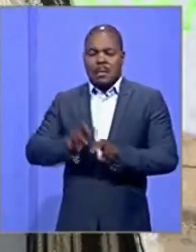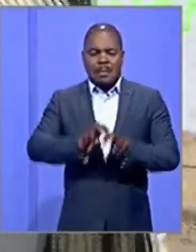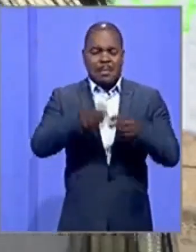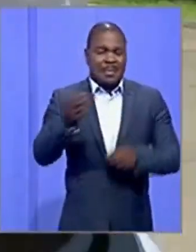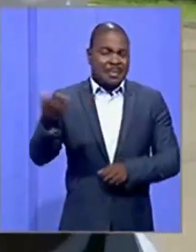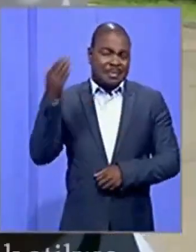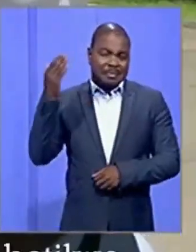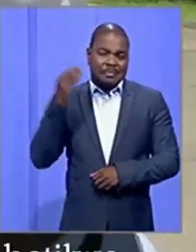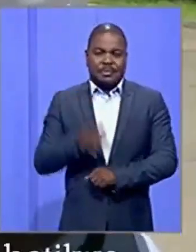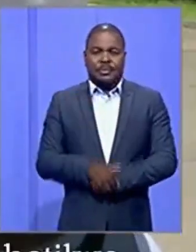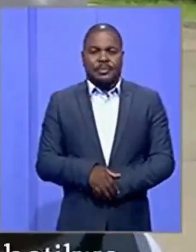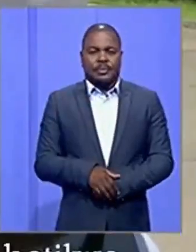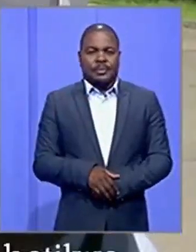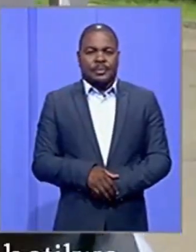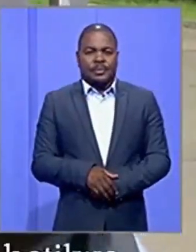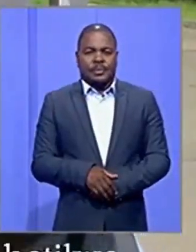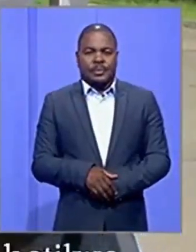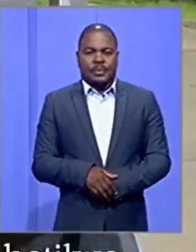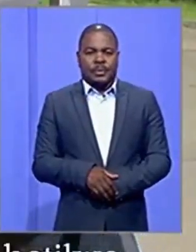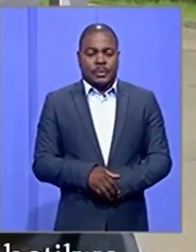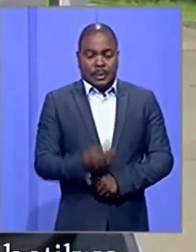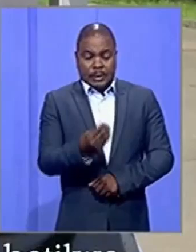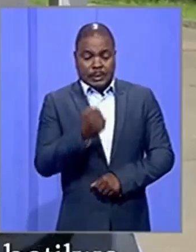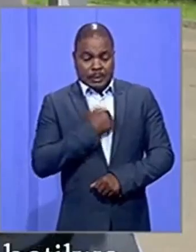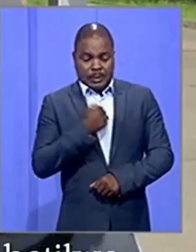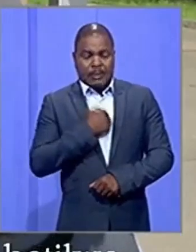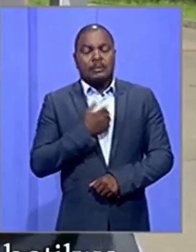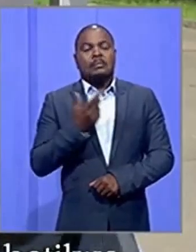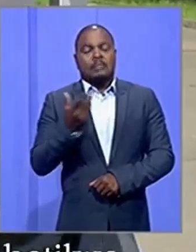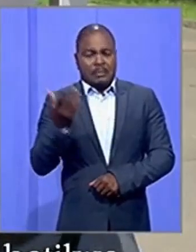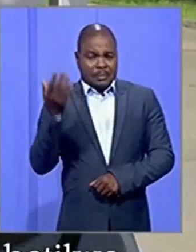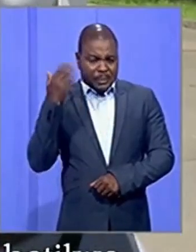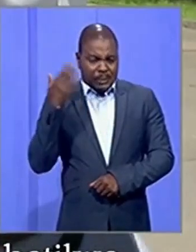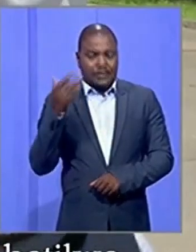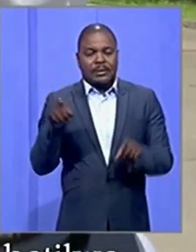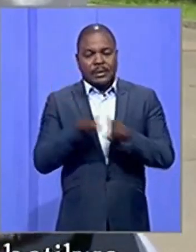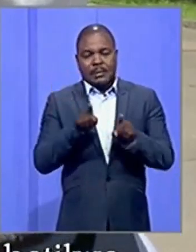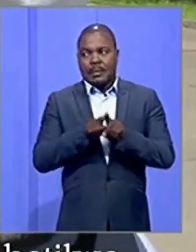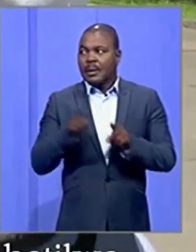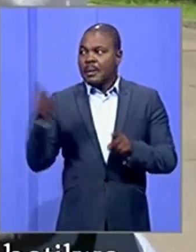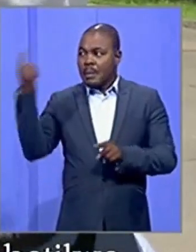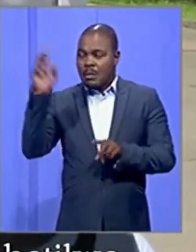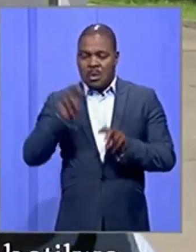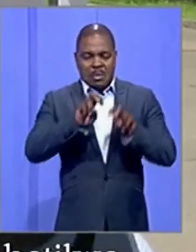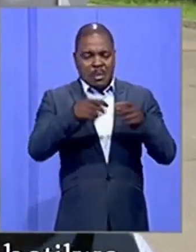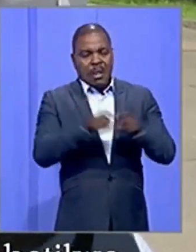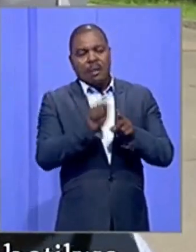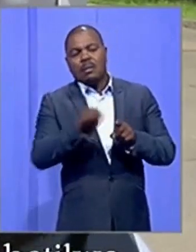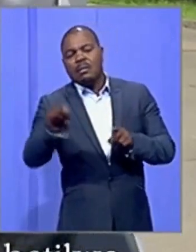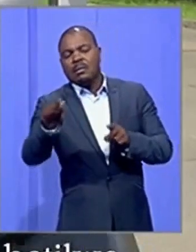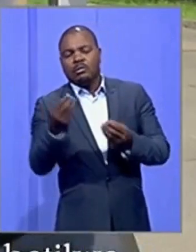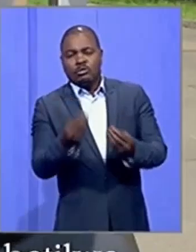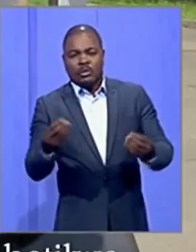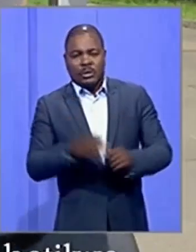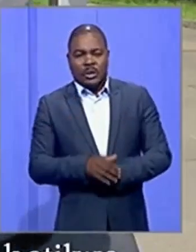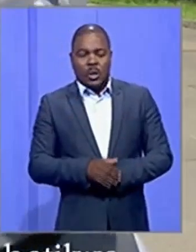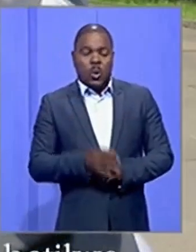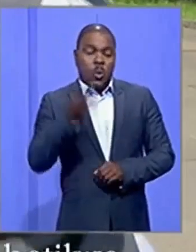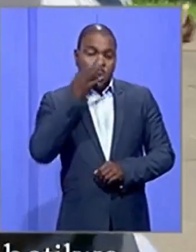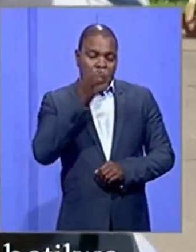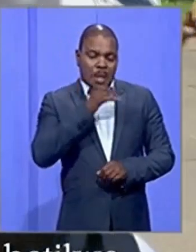sekolong. So my child is one of the victims. O re moradi wa hae ke e mong wa mahlatsipa a peto. O hlalosa ha ba fumane